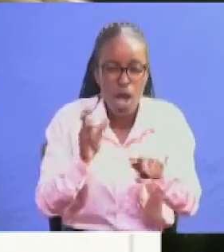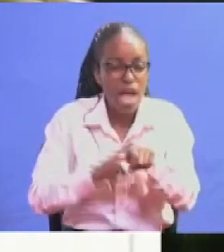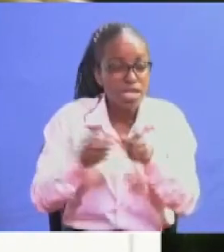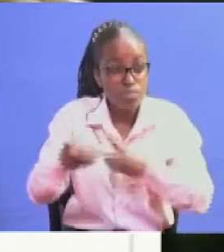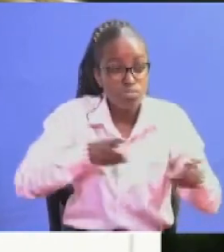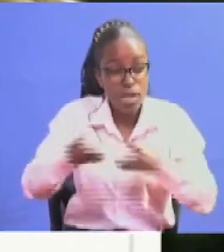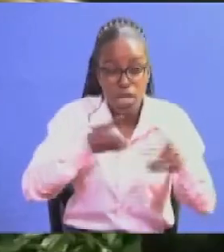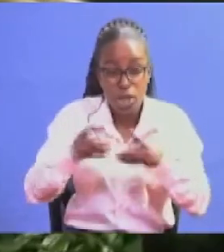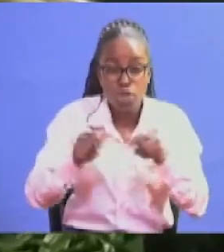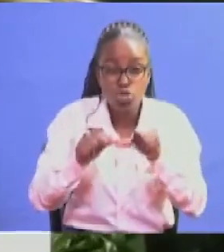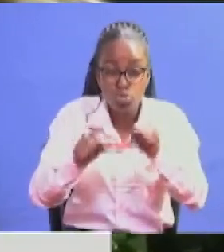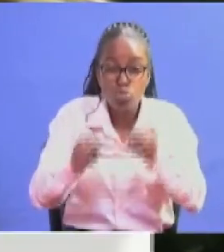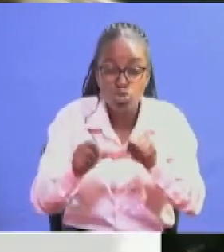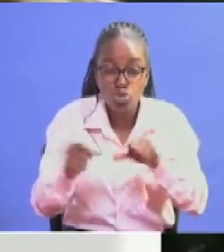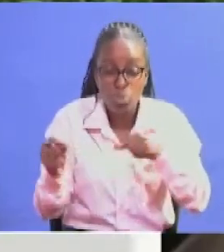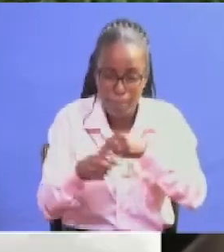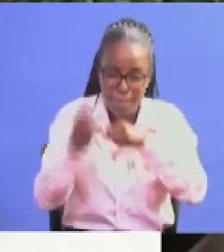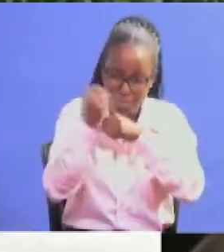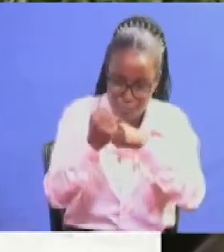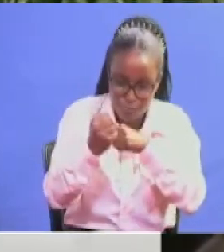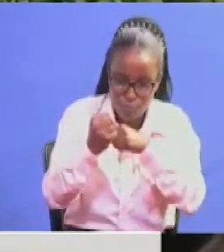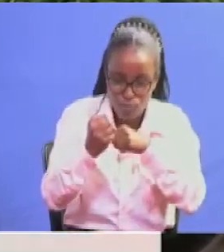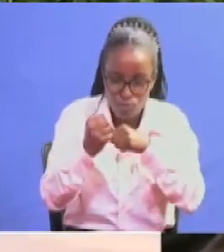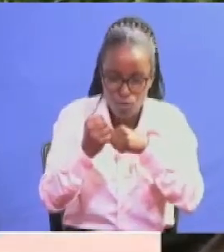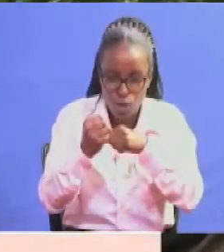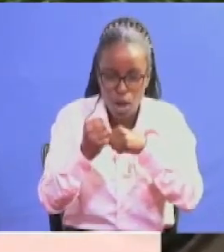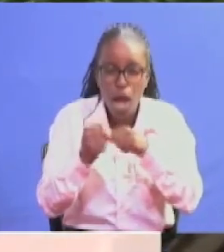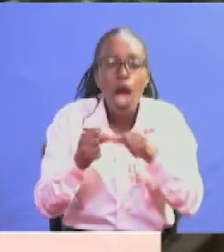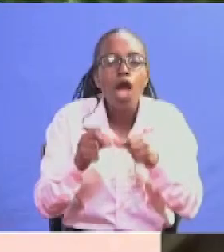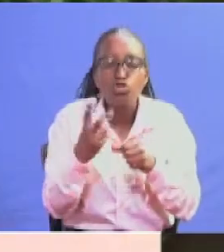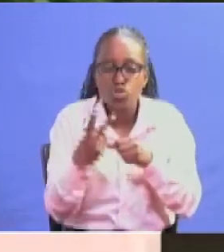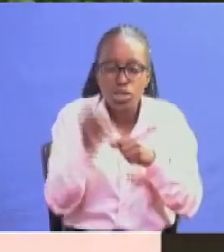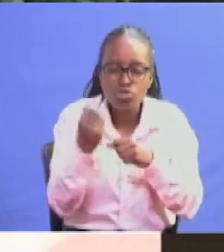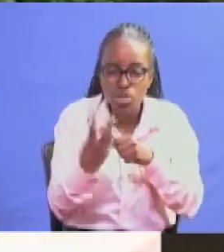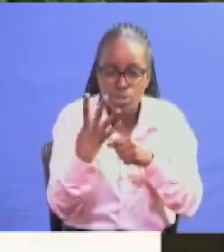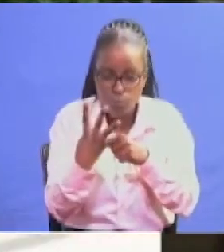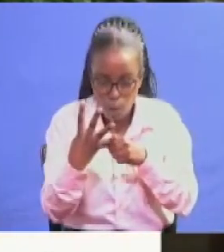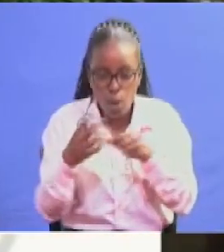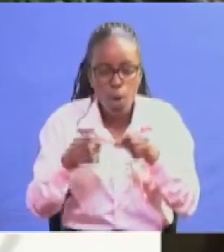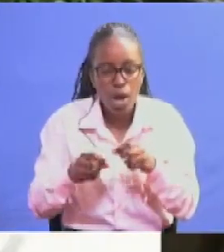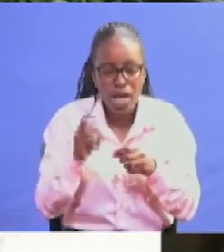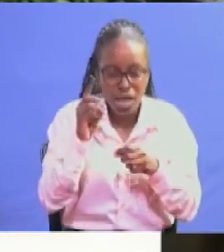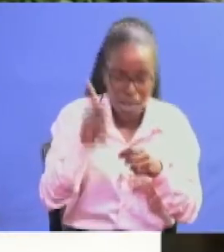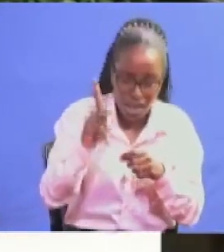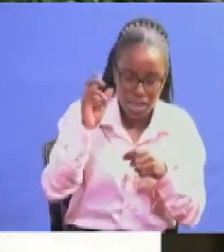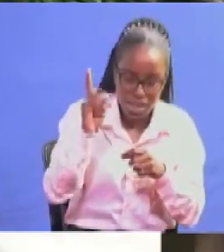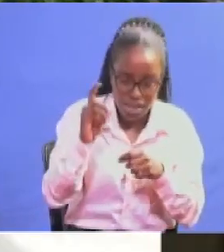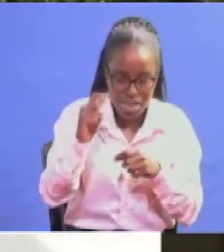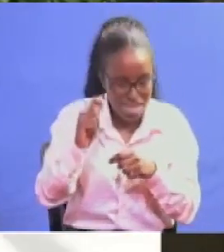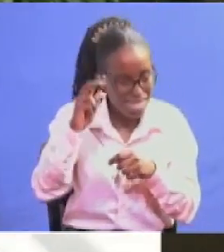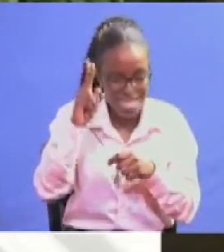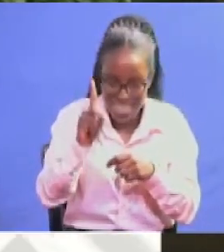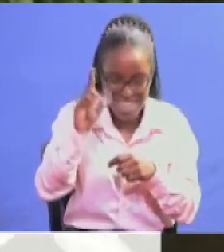directive issued on April 11, 2024, which came after wrangles putting KTDA against former directors,